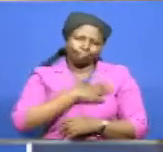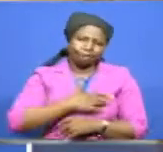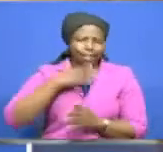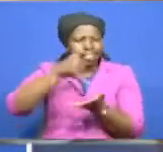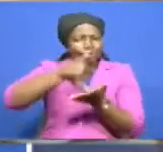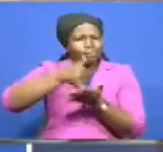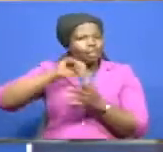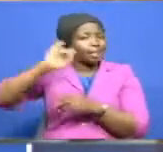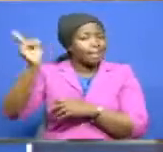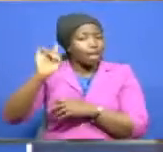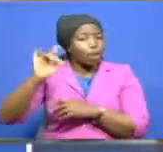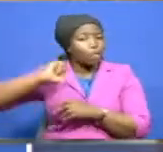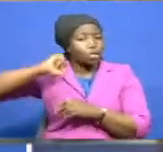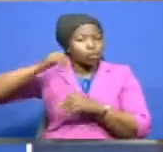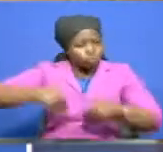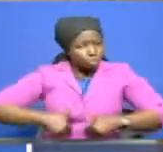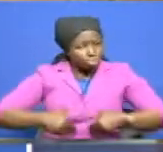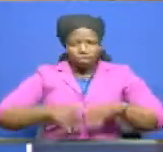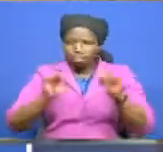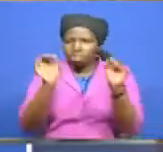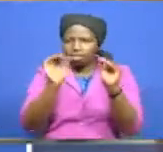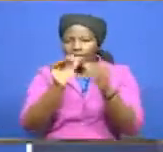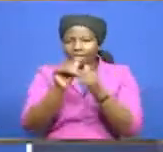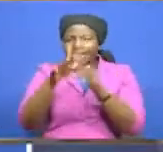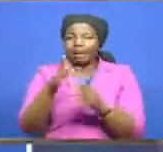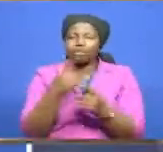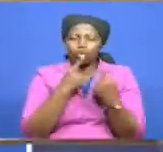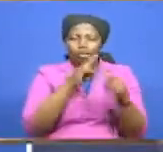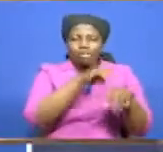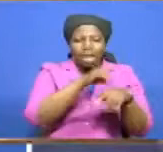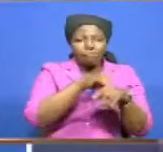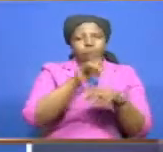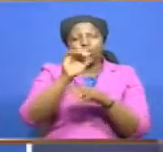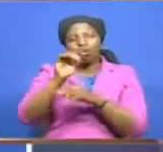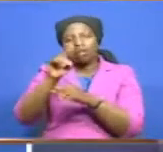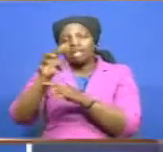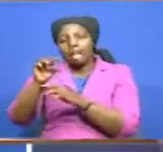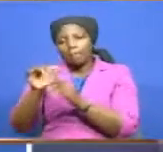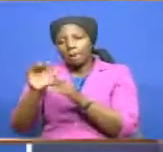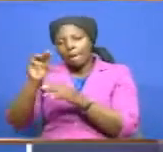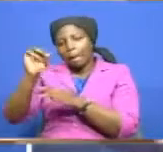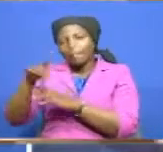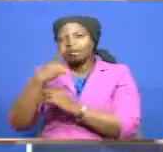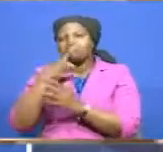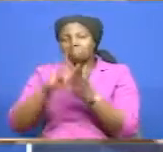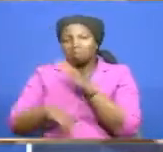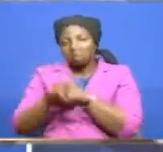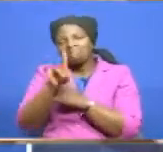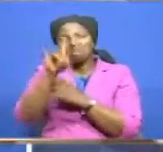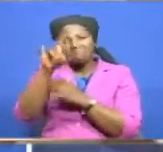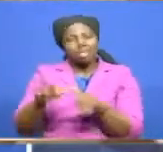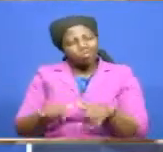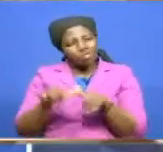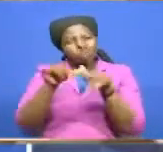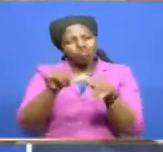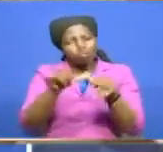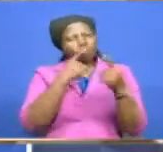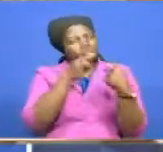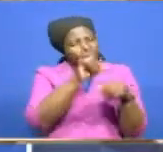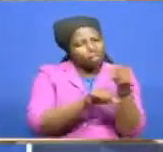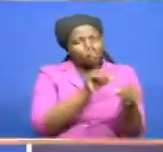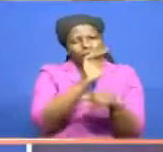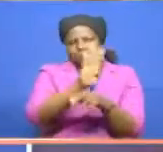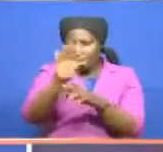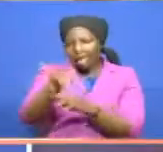it. The leader spoke as a section of ODM MPs vowed not to relent in their push to popularize the Building Bridges